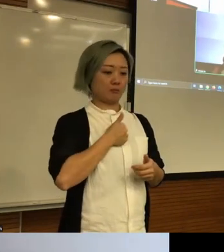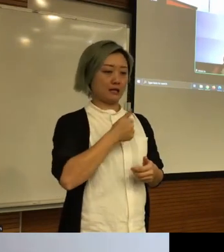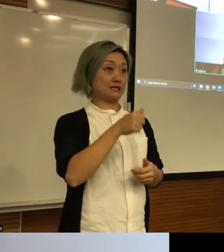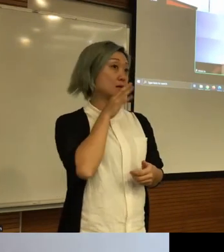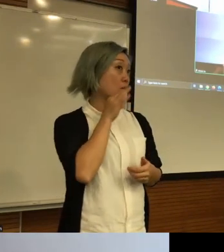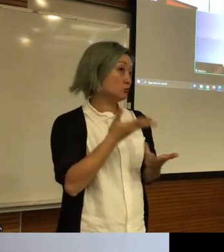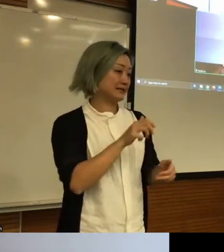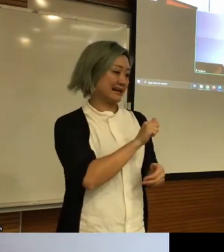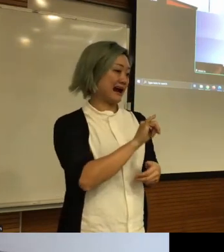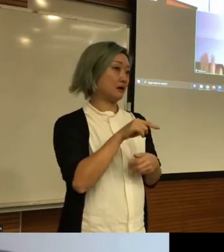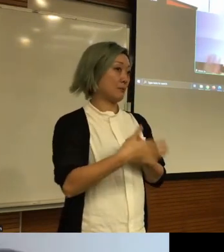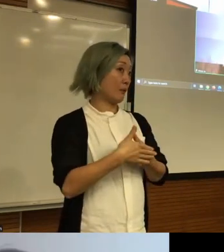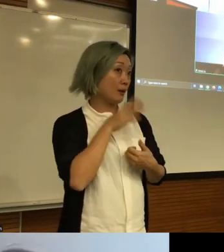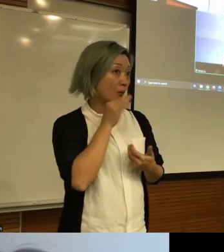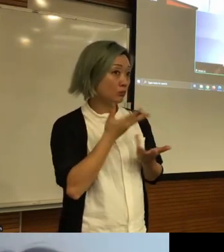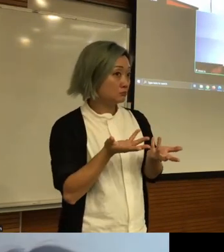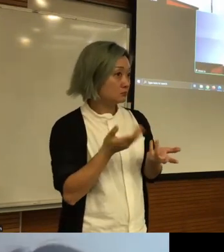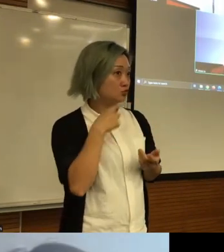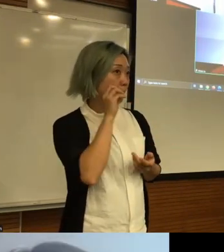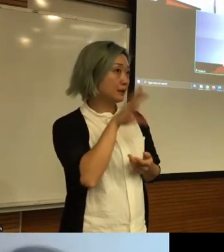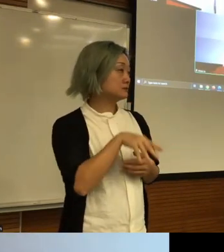you for the questions, and thank you to our interpreter.